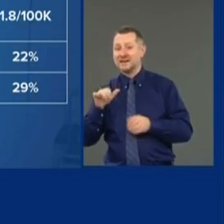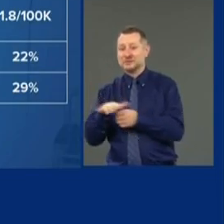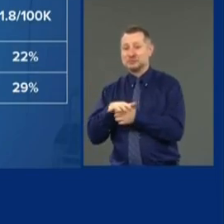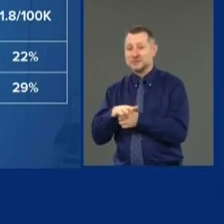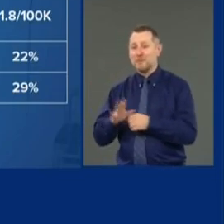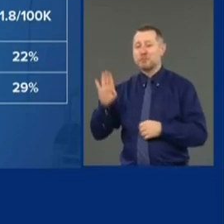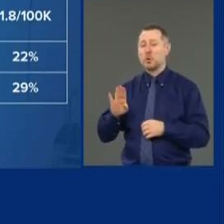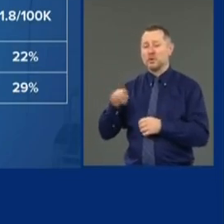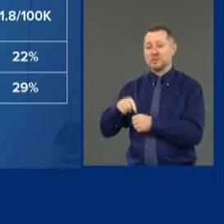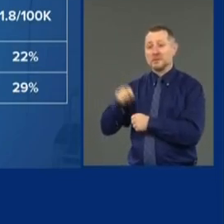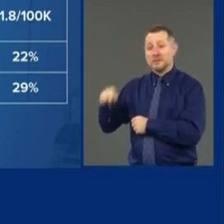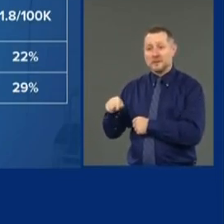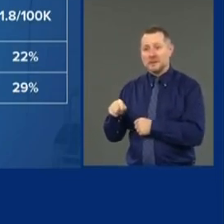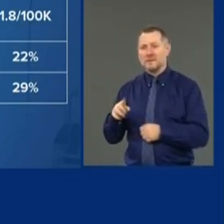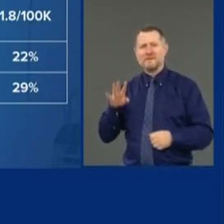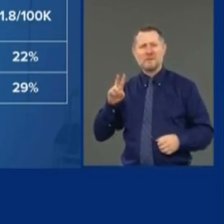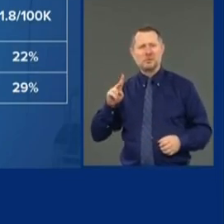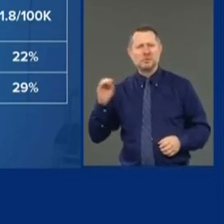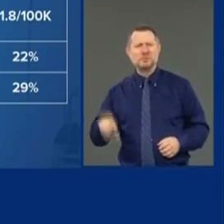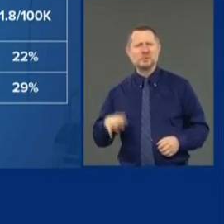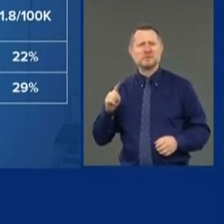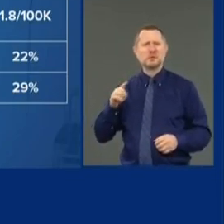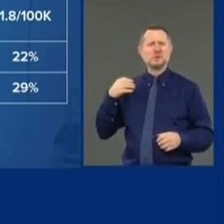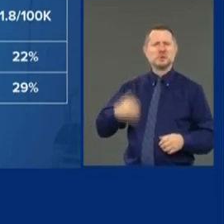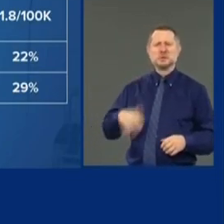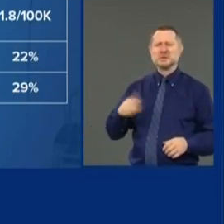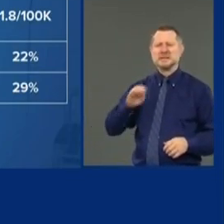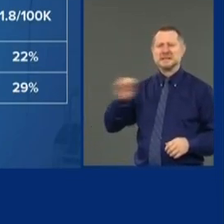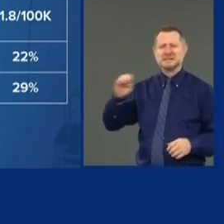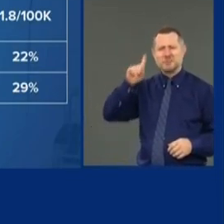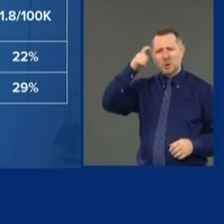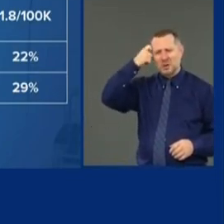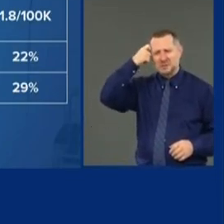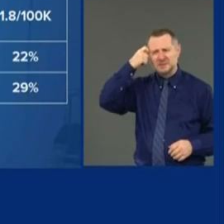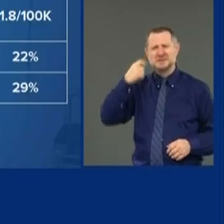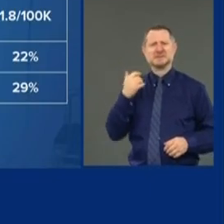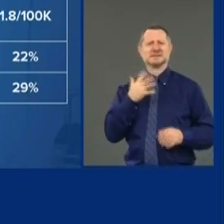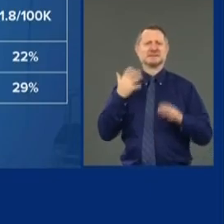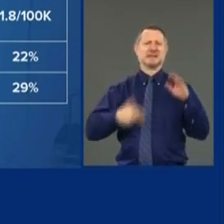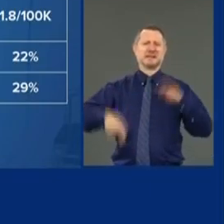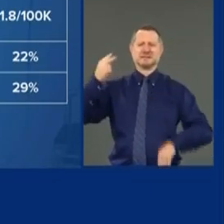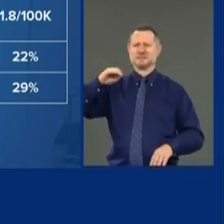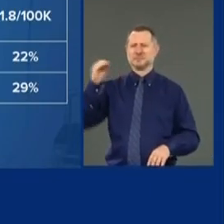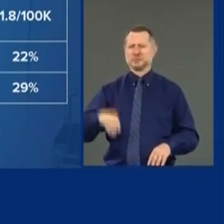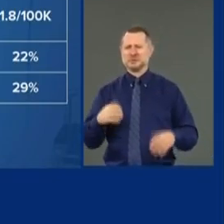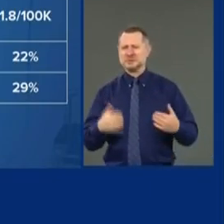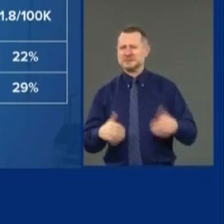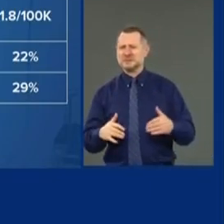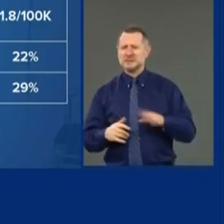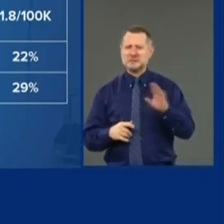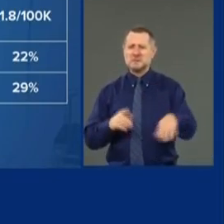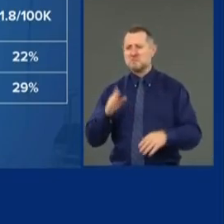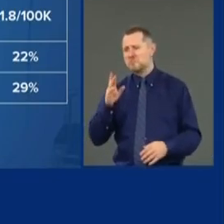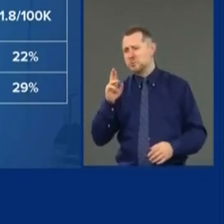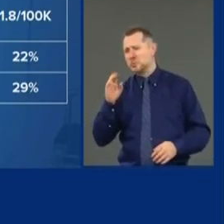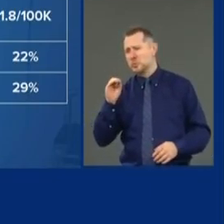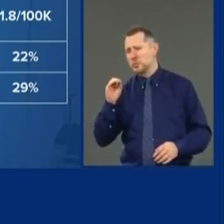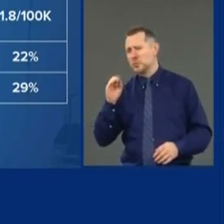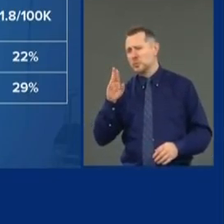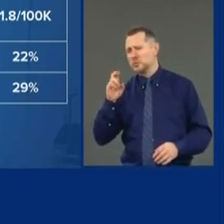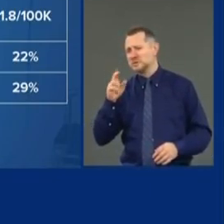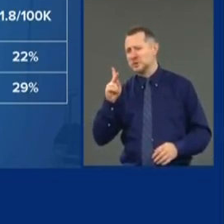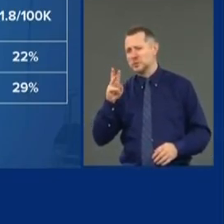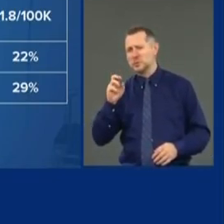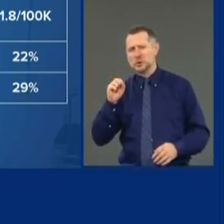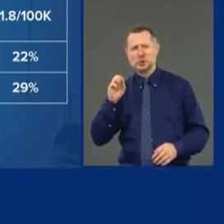rate. East Bronx, 38% infection rate. Soundview, Bruckner section of the Bronx, 38%